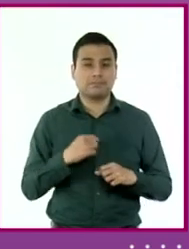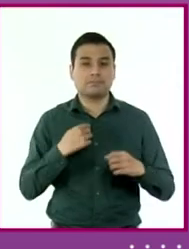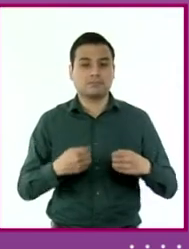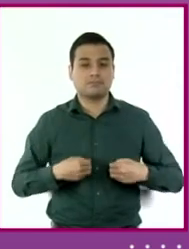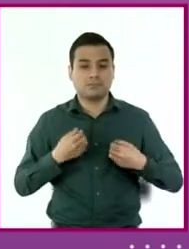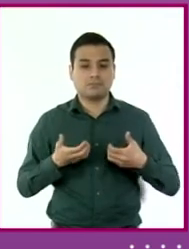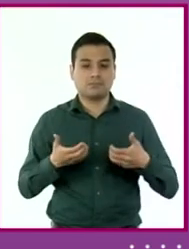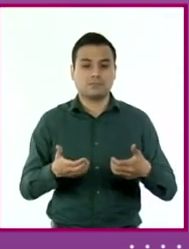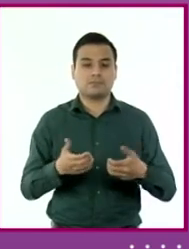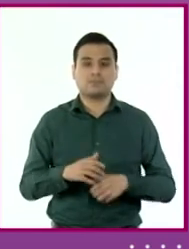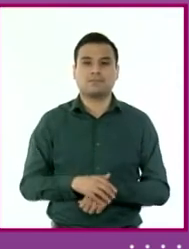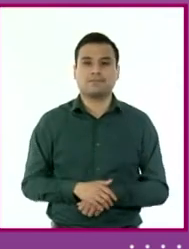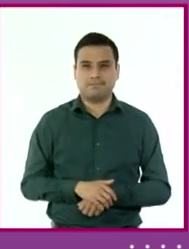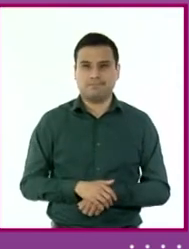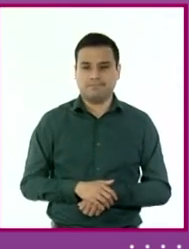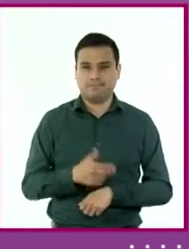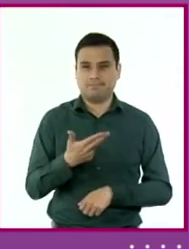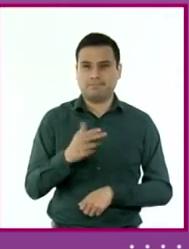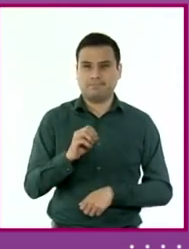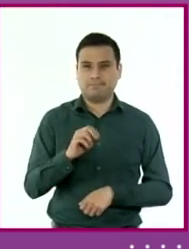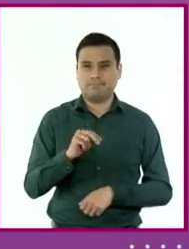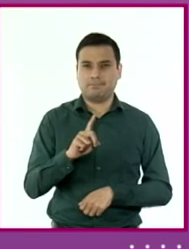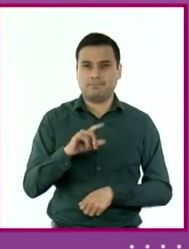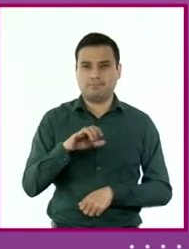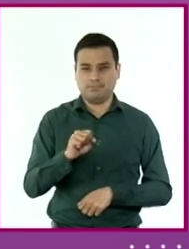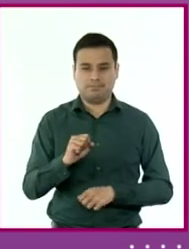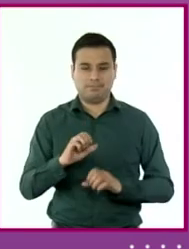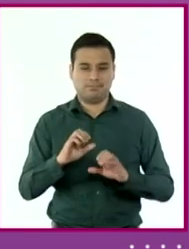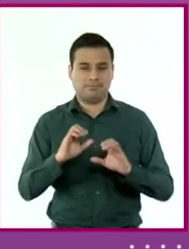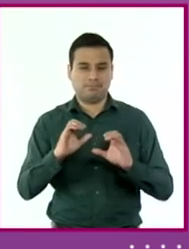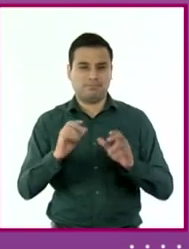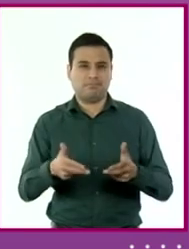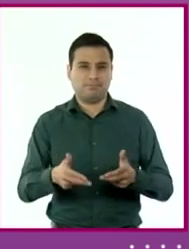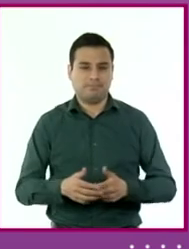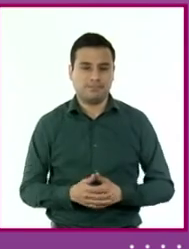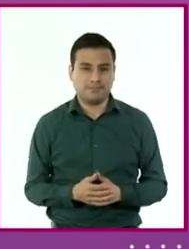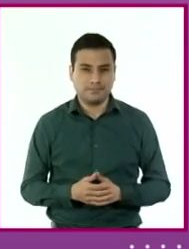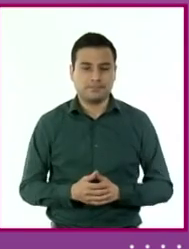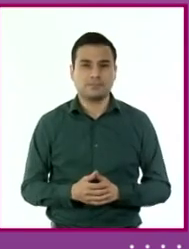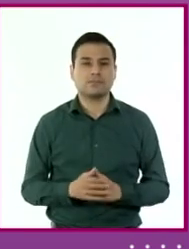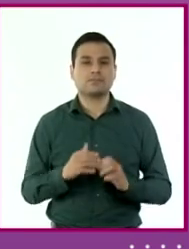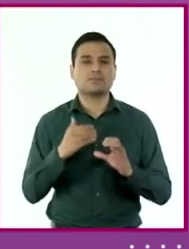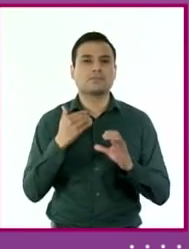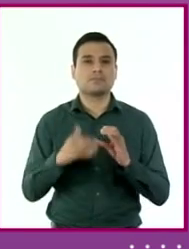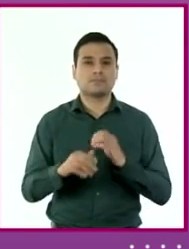Hondonada 36, Tzimol, Chiapas. Email address,